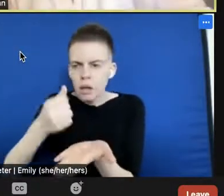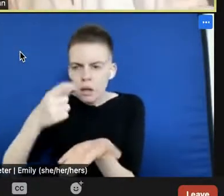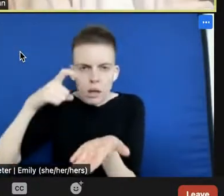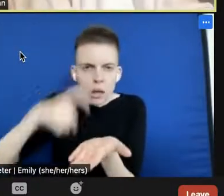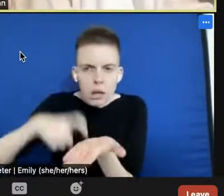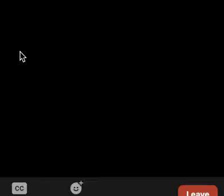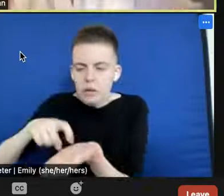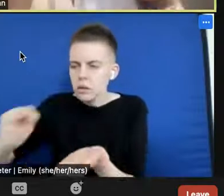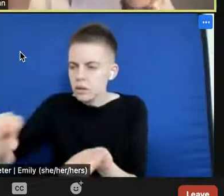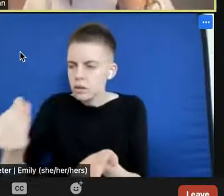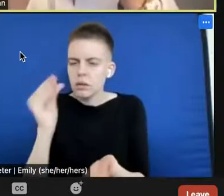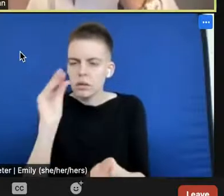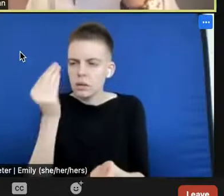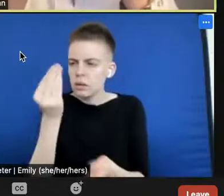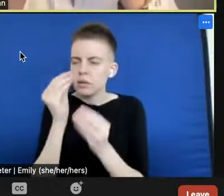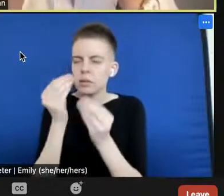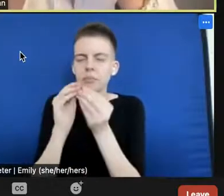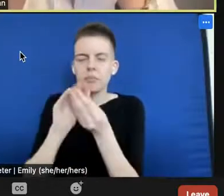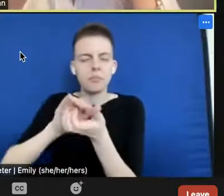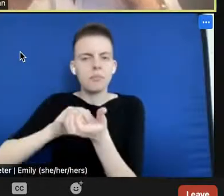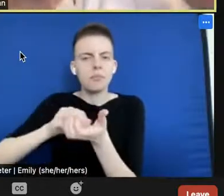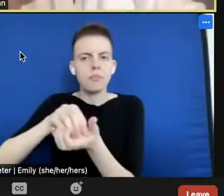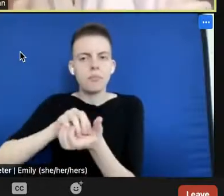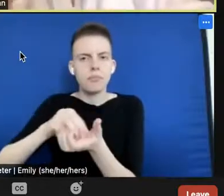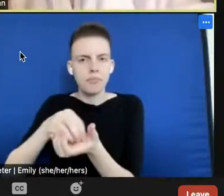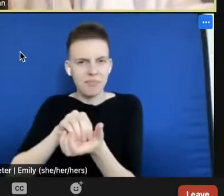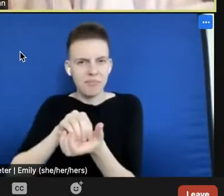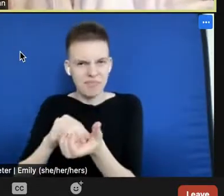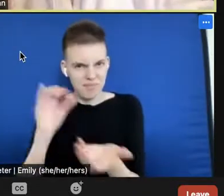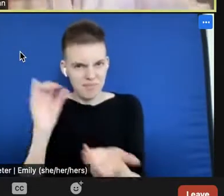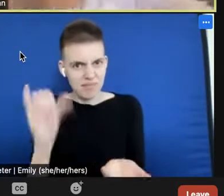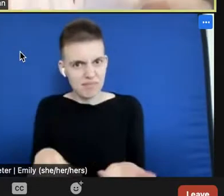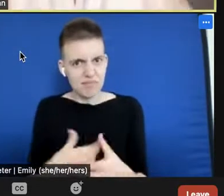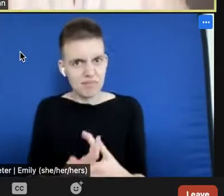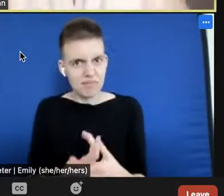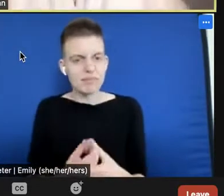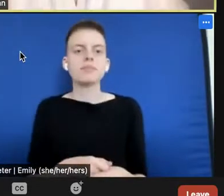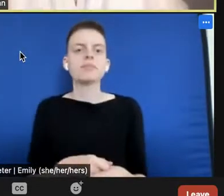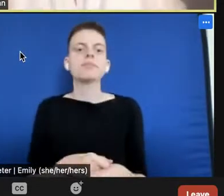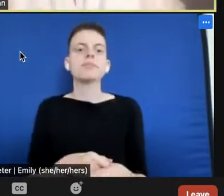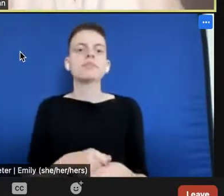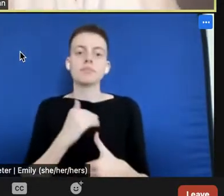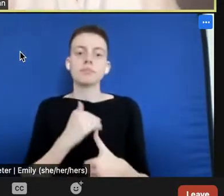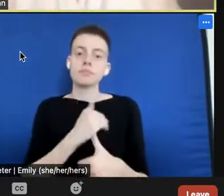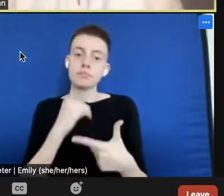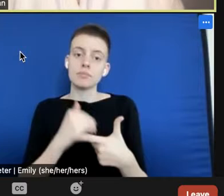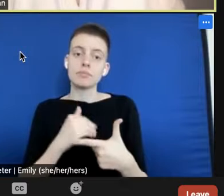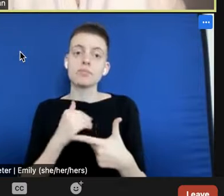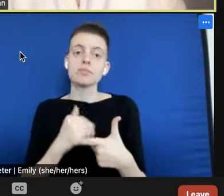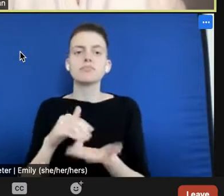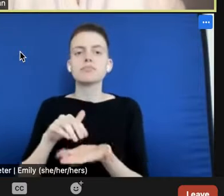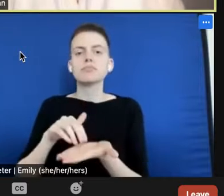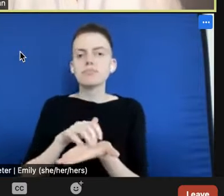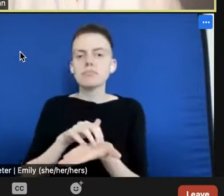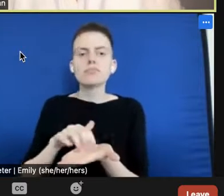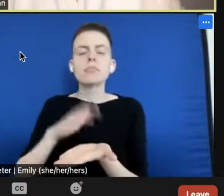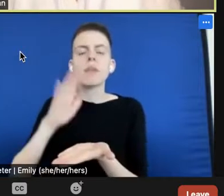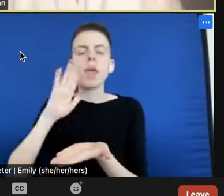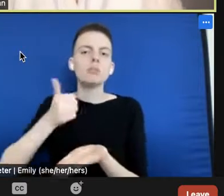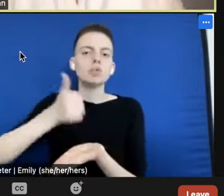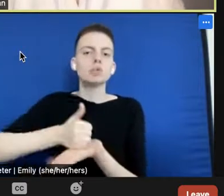move it around like, oh, what is that thing? What is that thing, right? They use Braille to accomplish other prerequisite reading